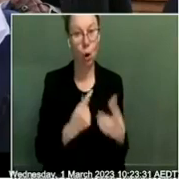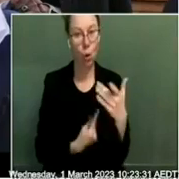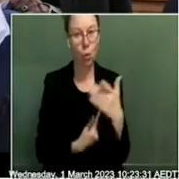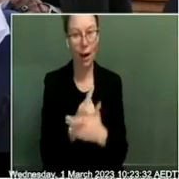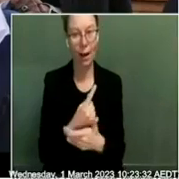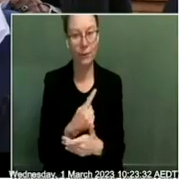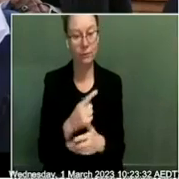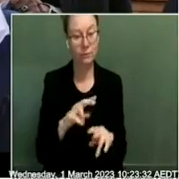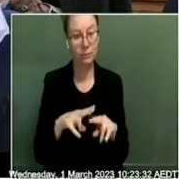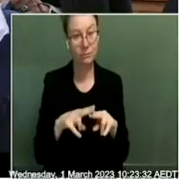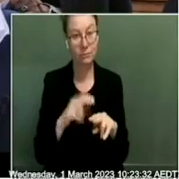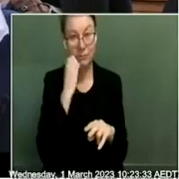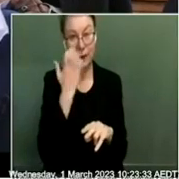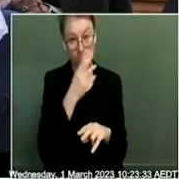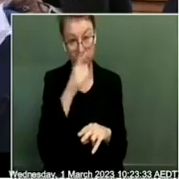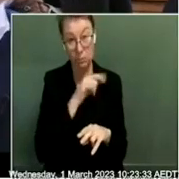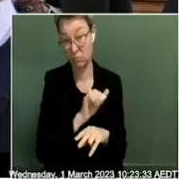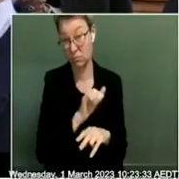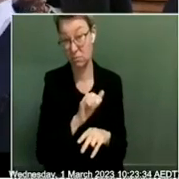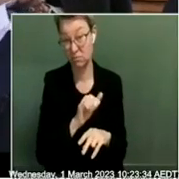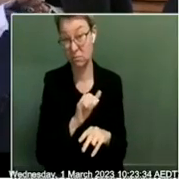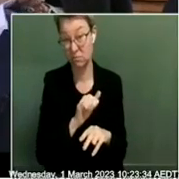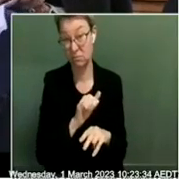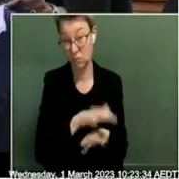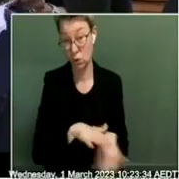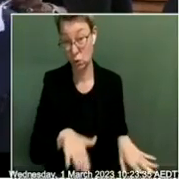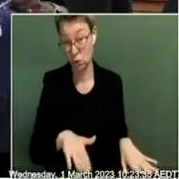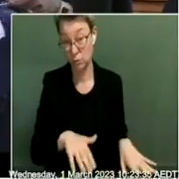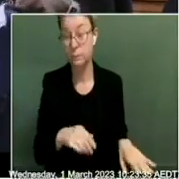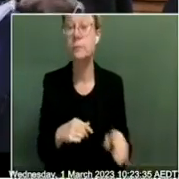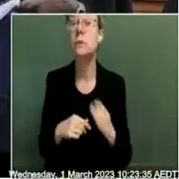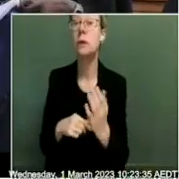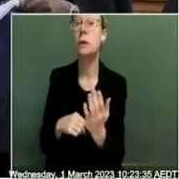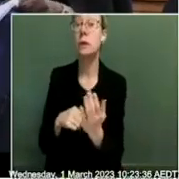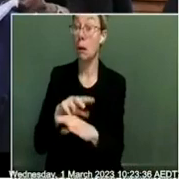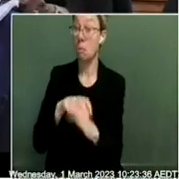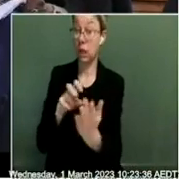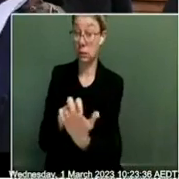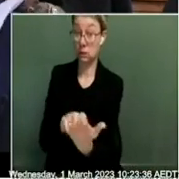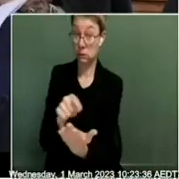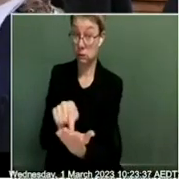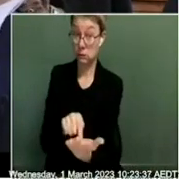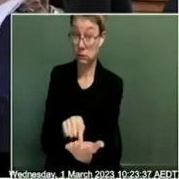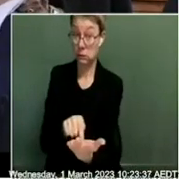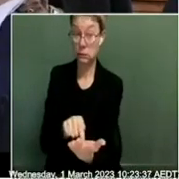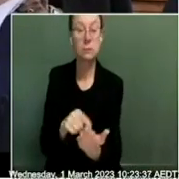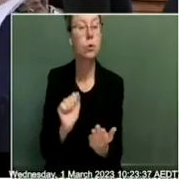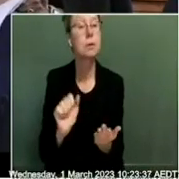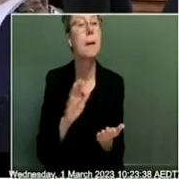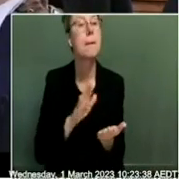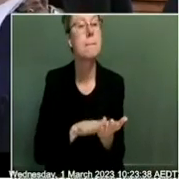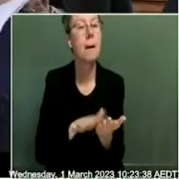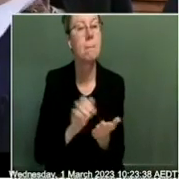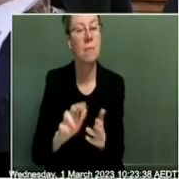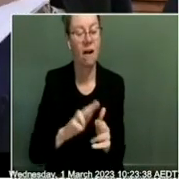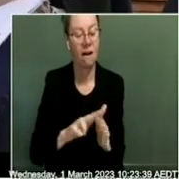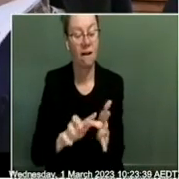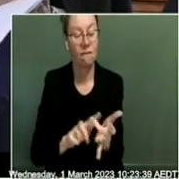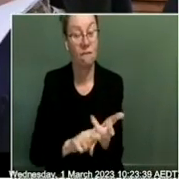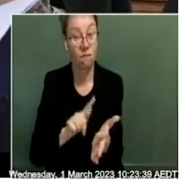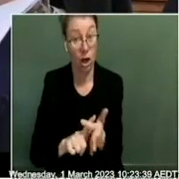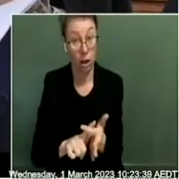you look at that police report, this is Mum's file you've got. This is a file that she, they're her